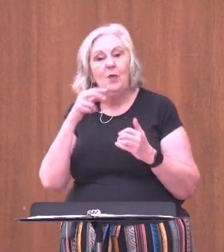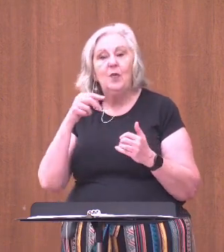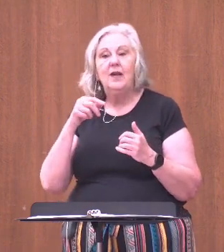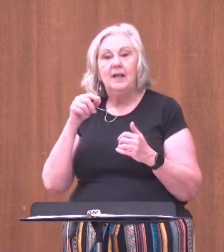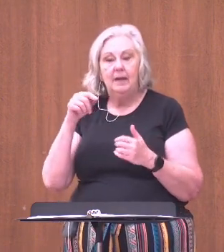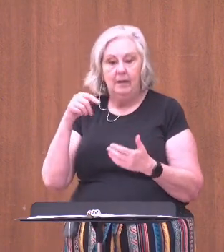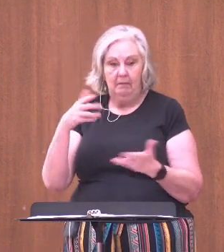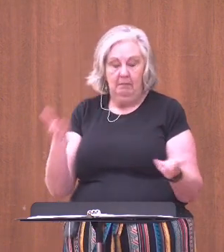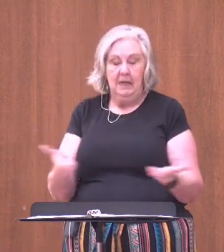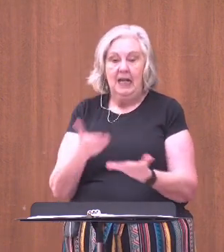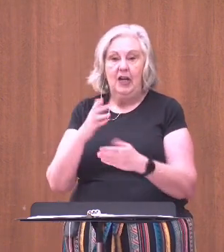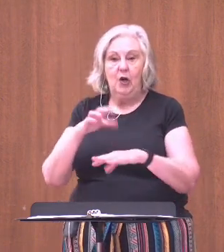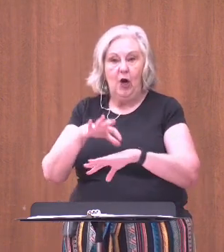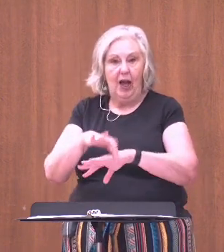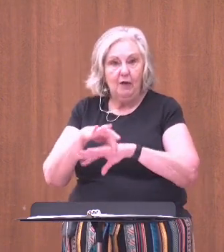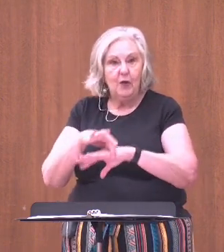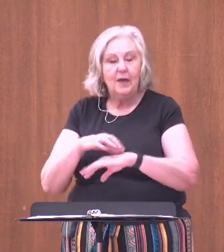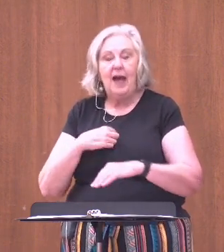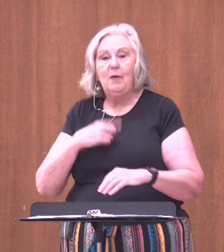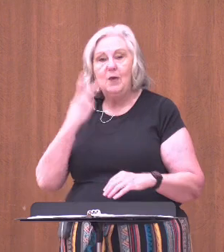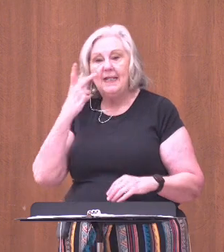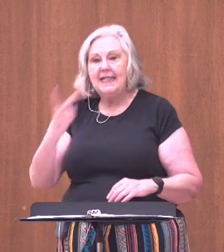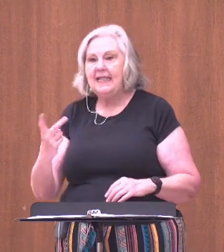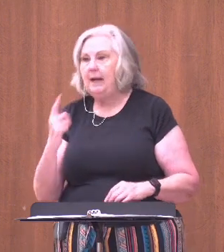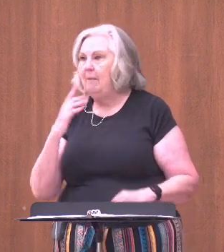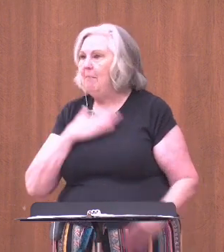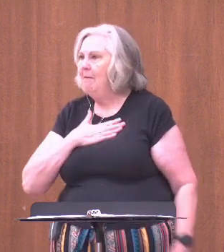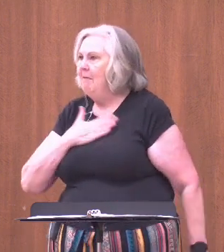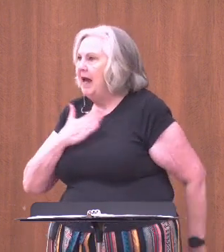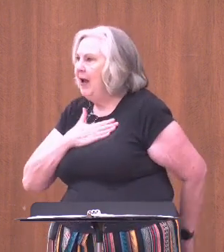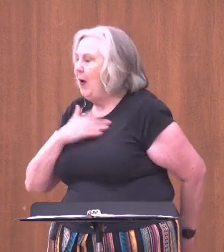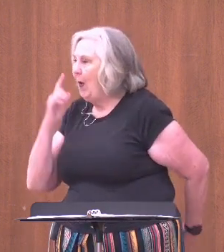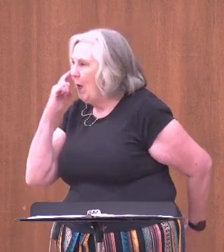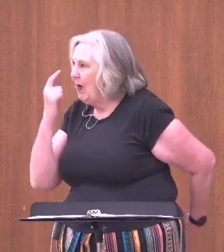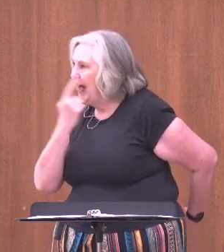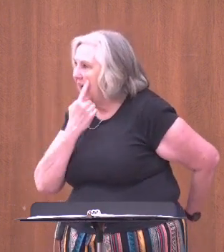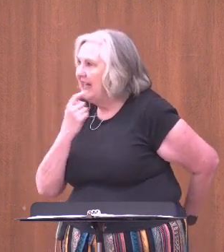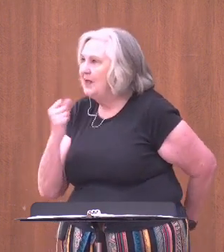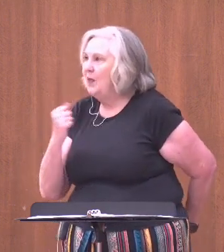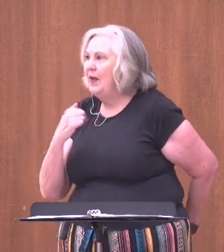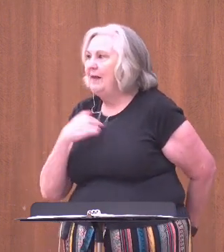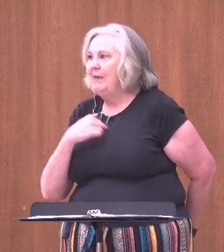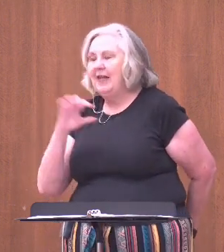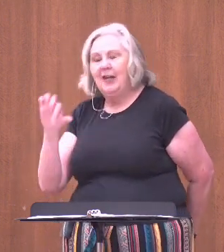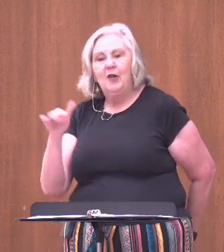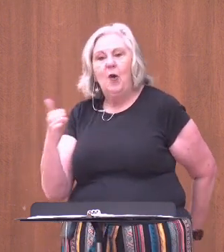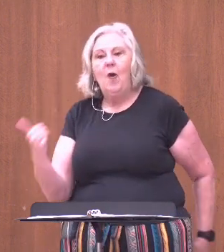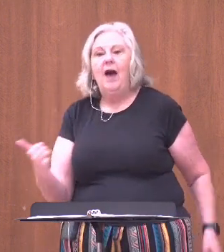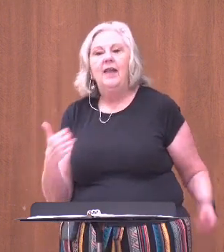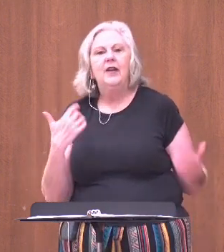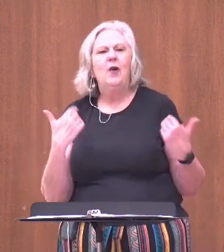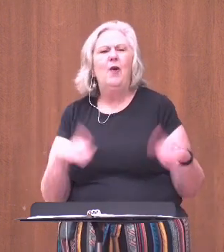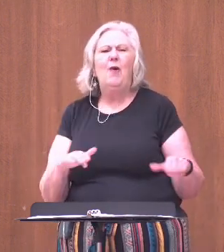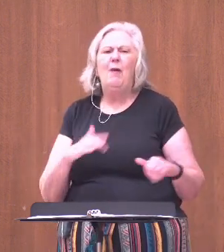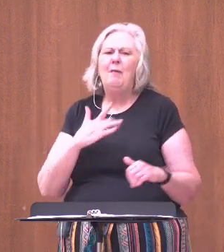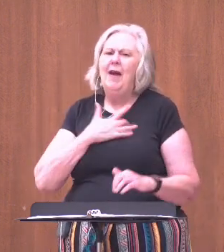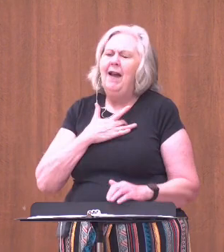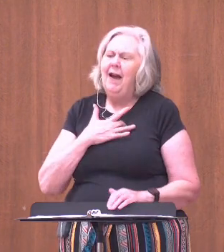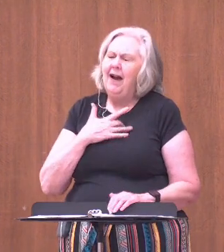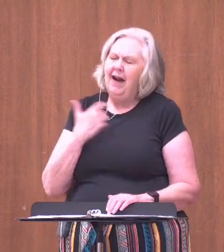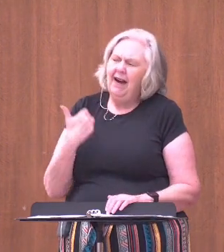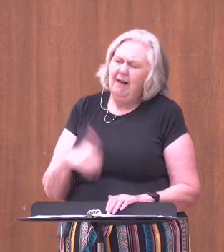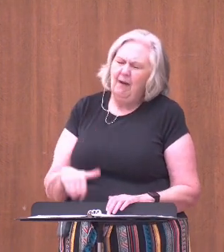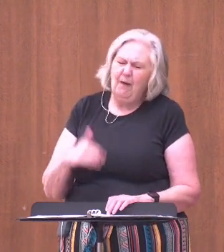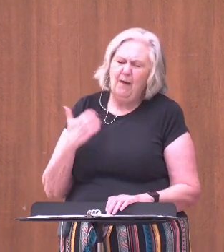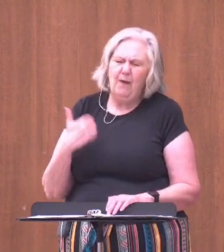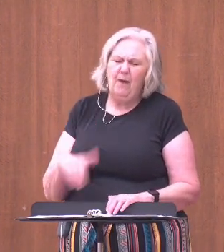on the earth, and I will see him with my own eyes beside me and no other. Oh, how my heart faints